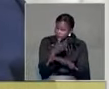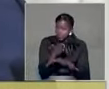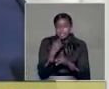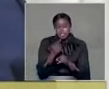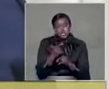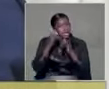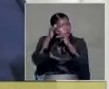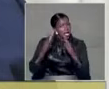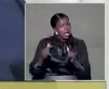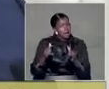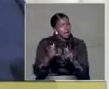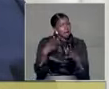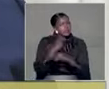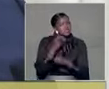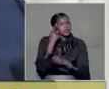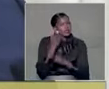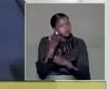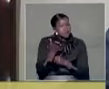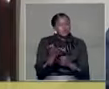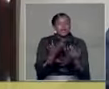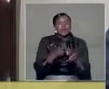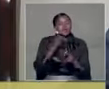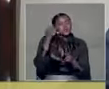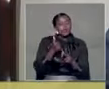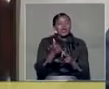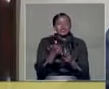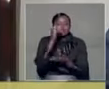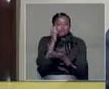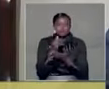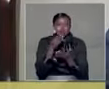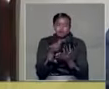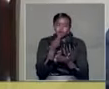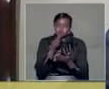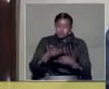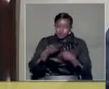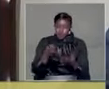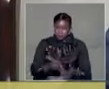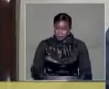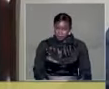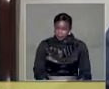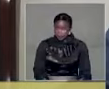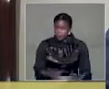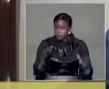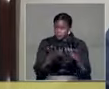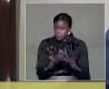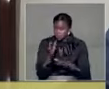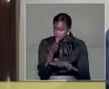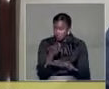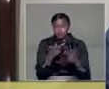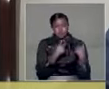misunderstandings, which arose due to reduction in food supply. The Minister of State in charge of